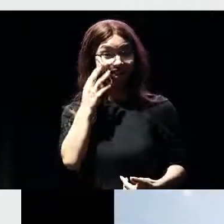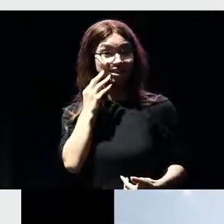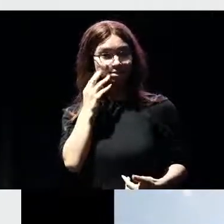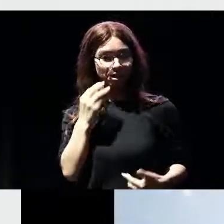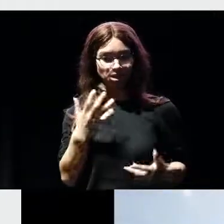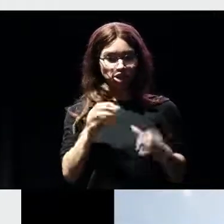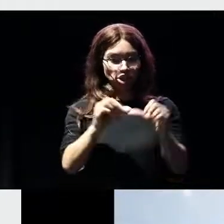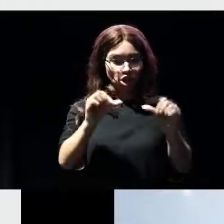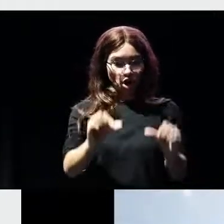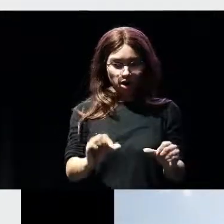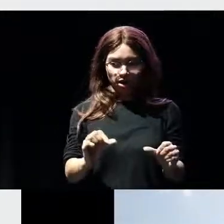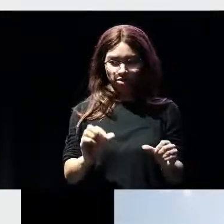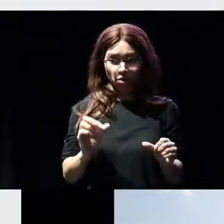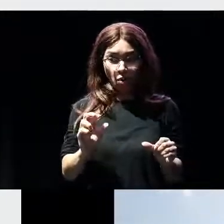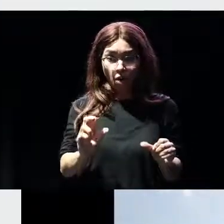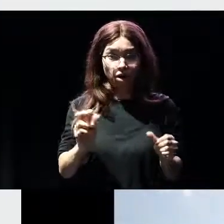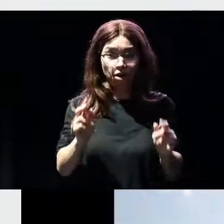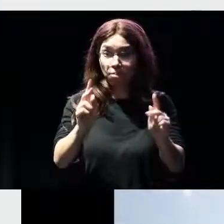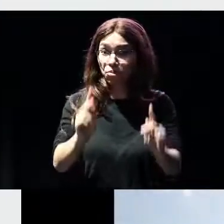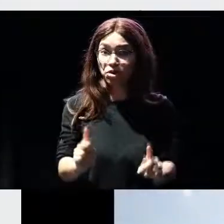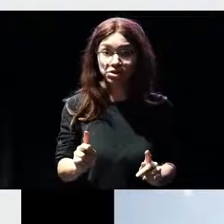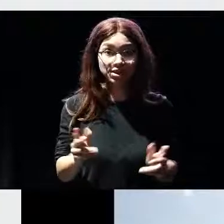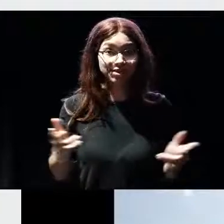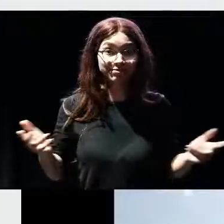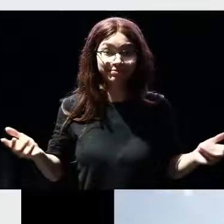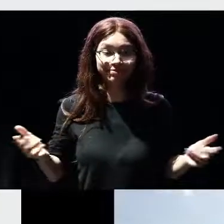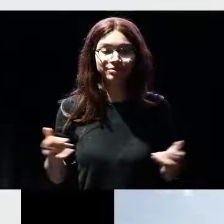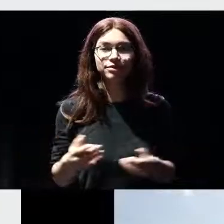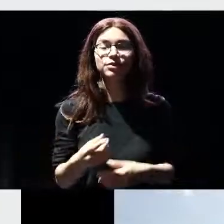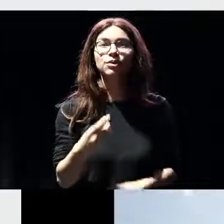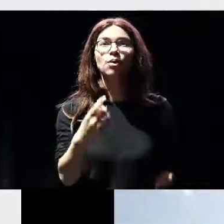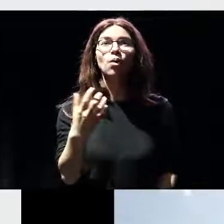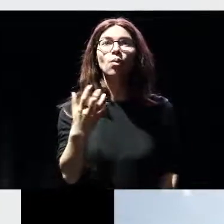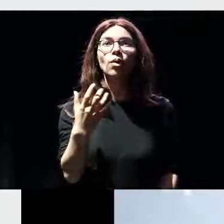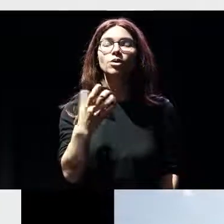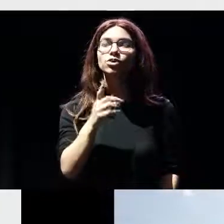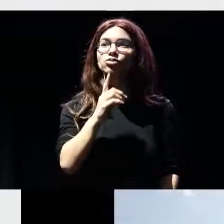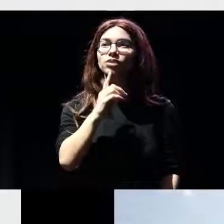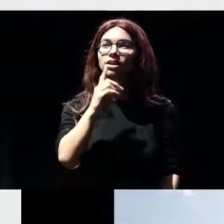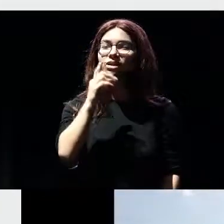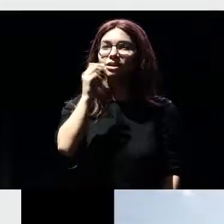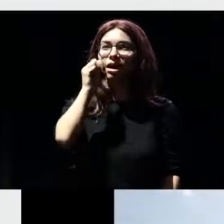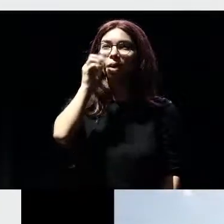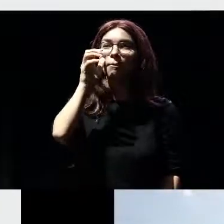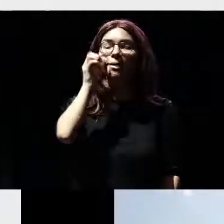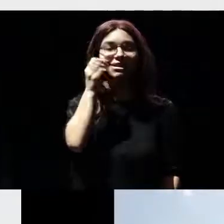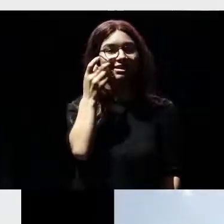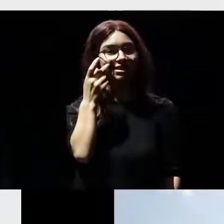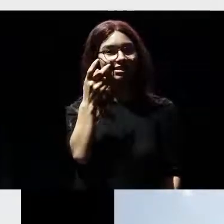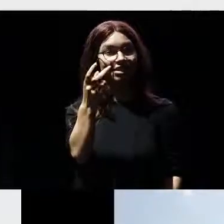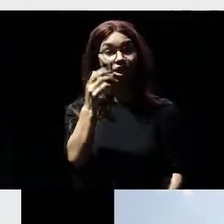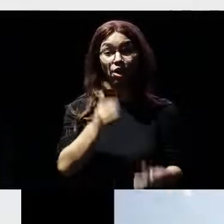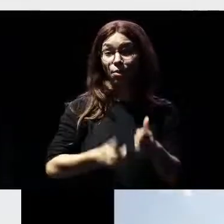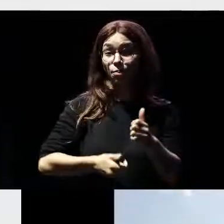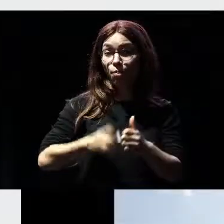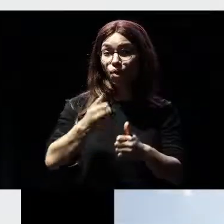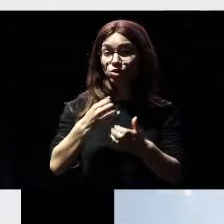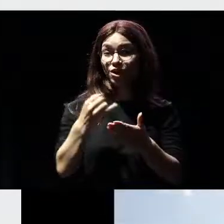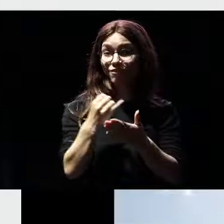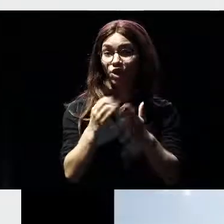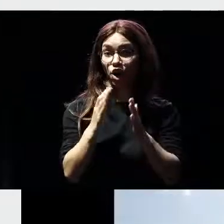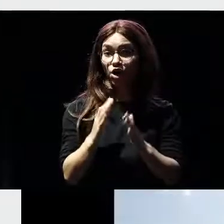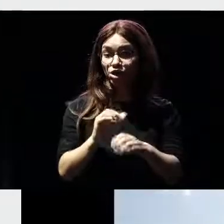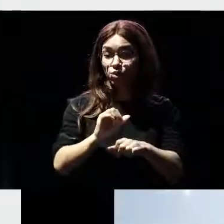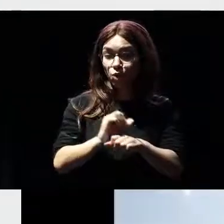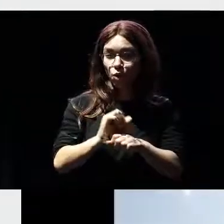architect, as a person. What was even more remarkable was to see that the majority of the artists were working